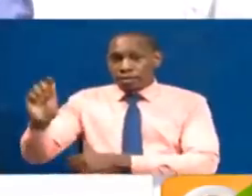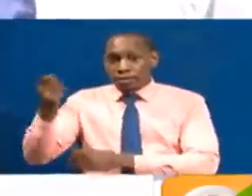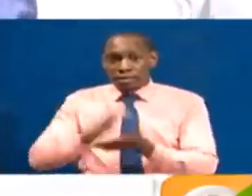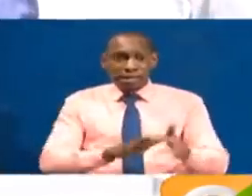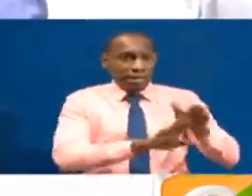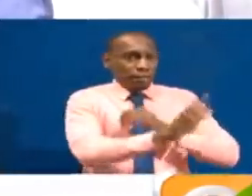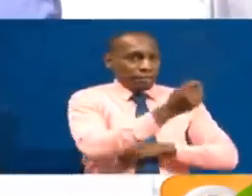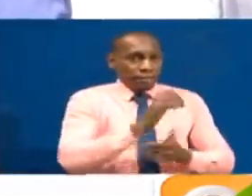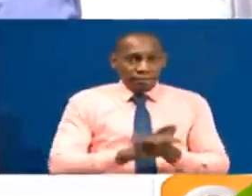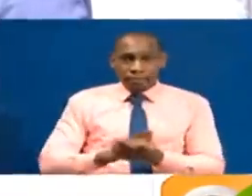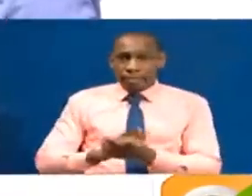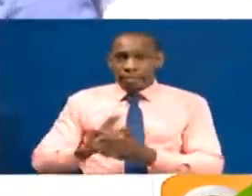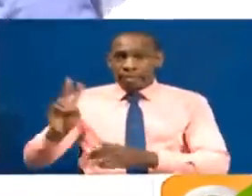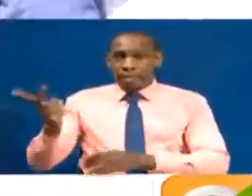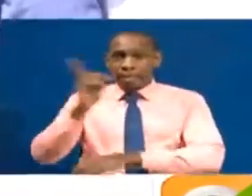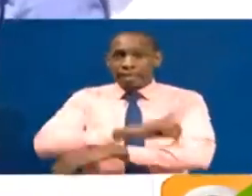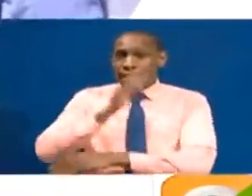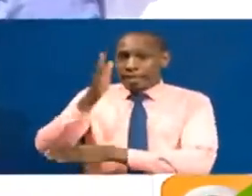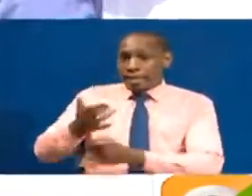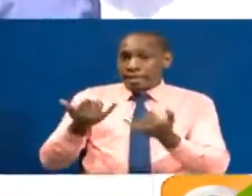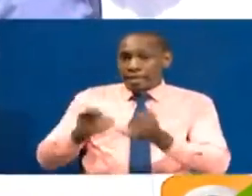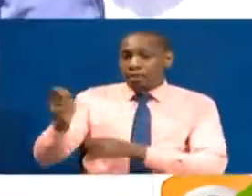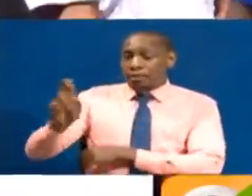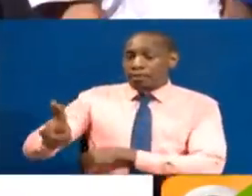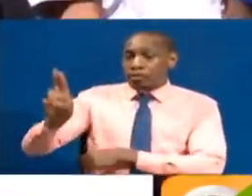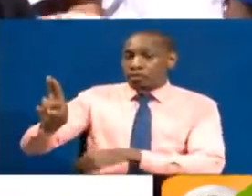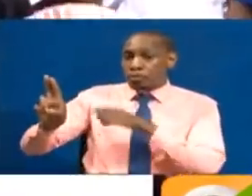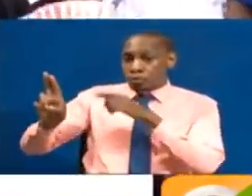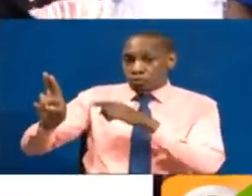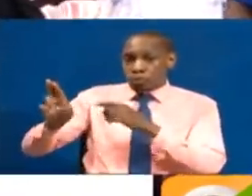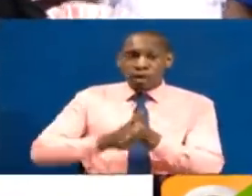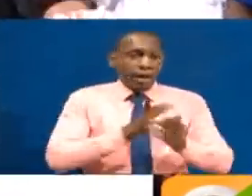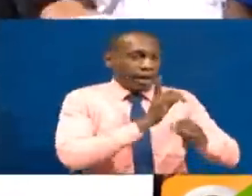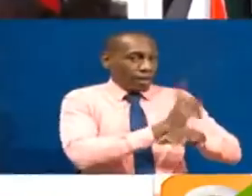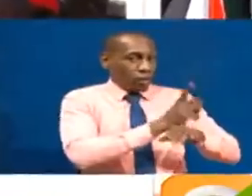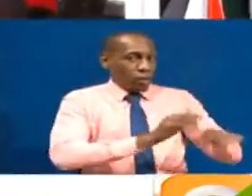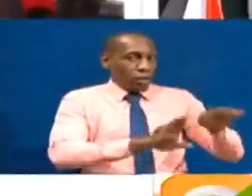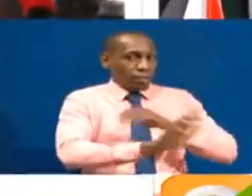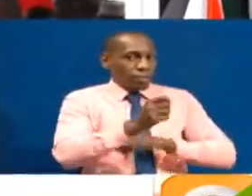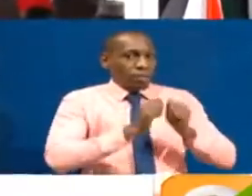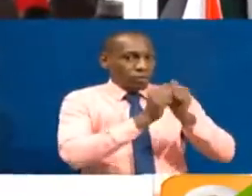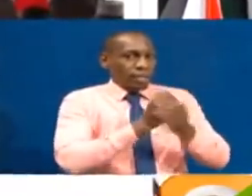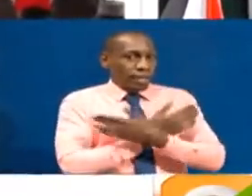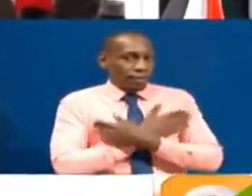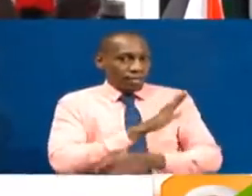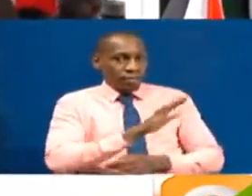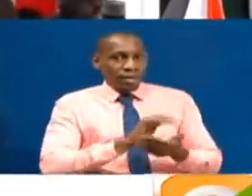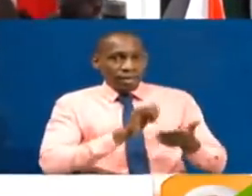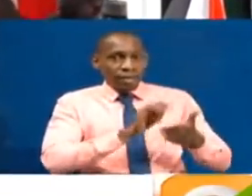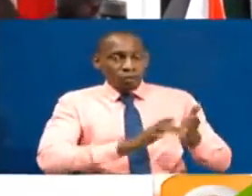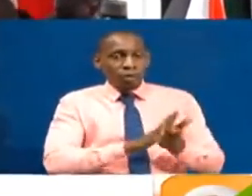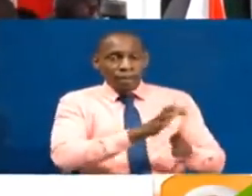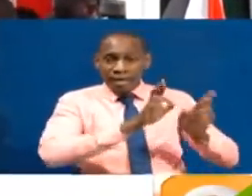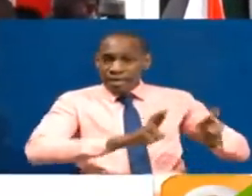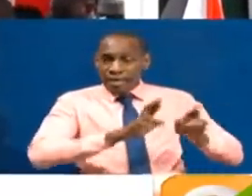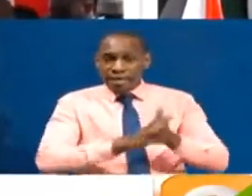two leaders. For the second day running, President Uhuru Kenyatta warned Deputy President and his allies to prepare